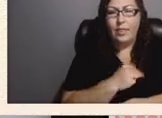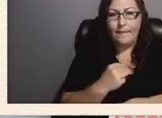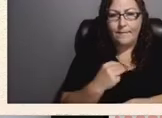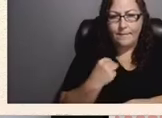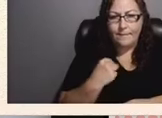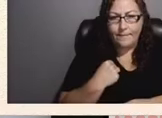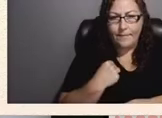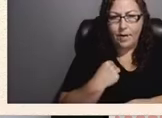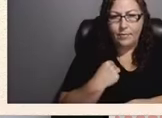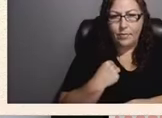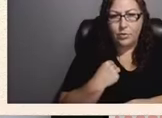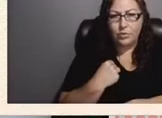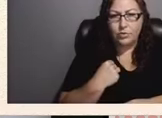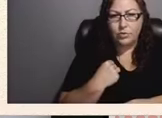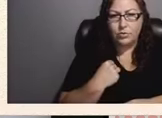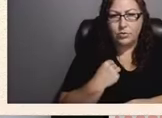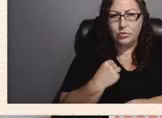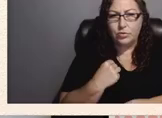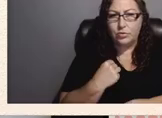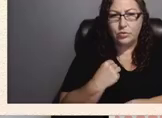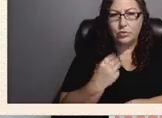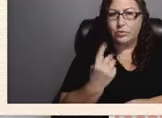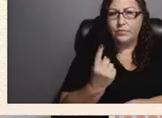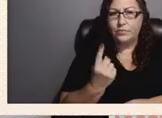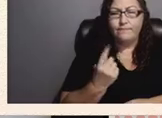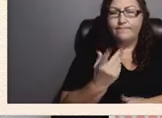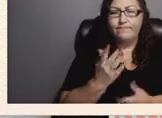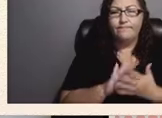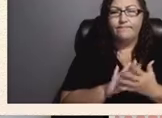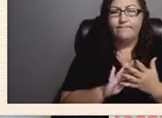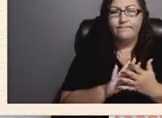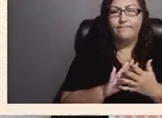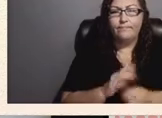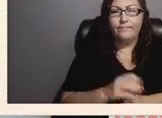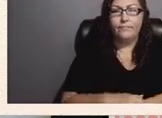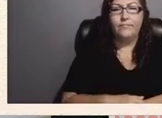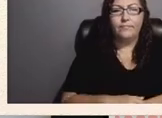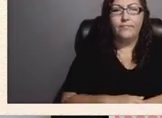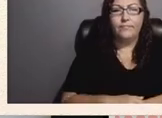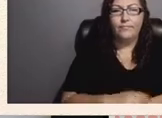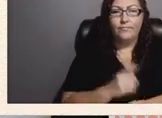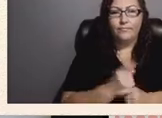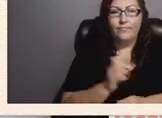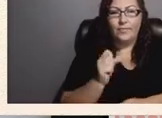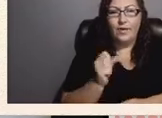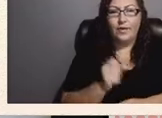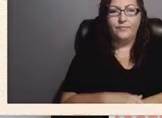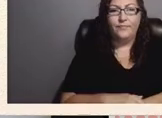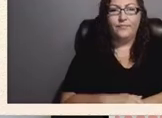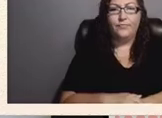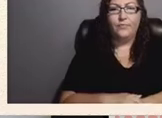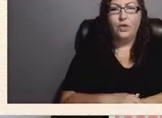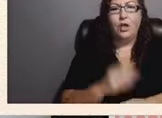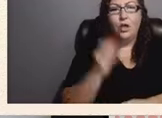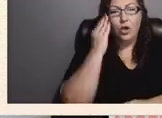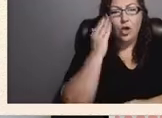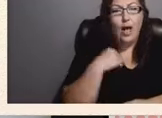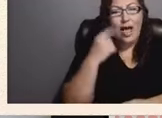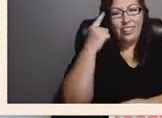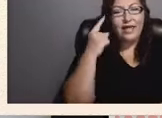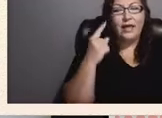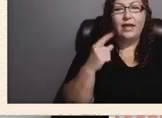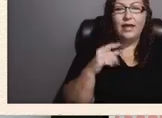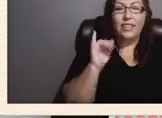daughter. I thought they know how to do that. Right? Yeah. Yeah, you know, I think that's a